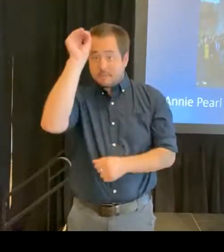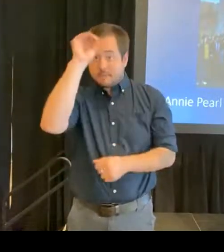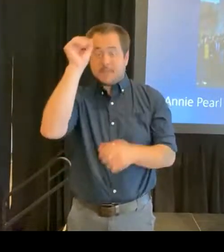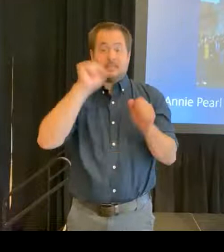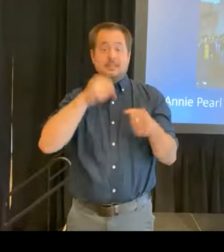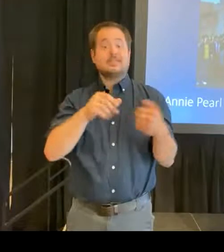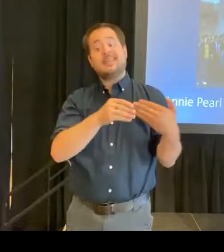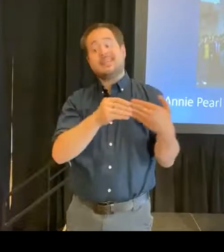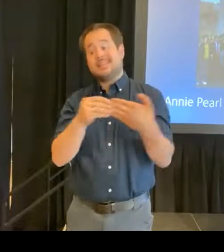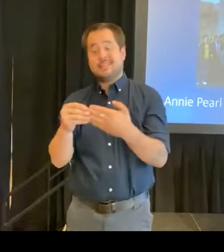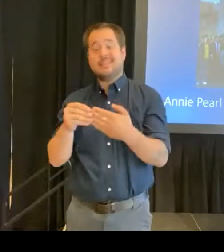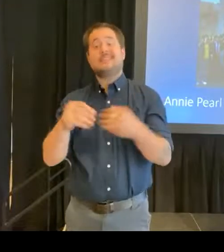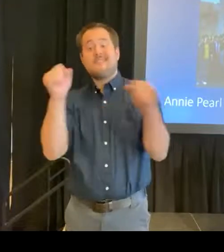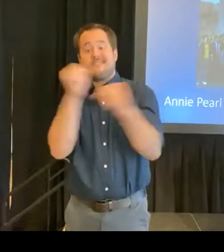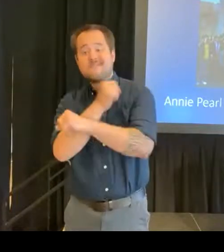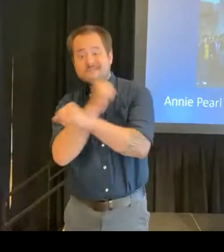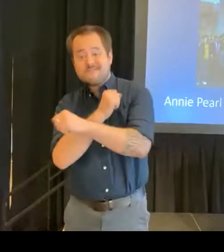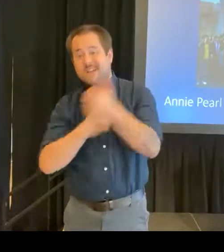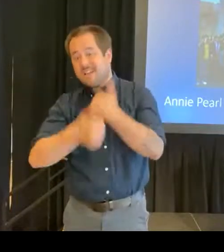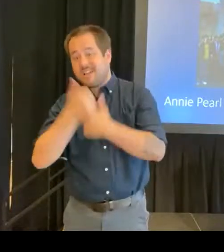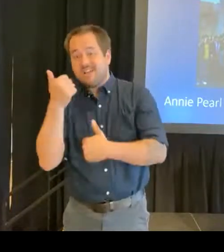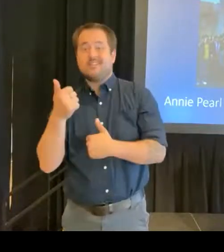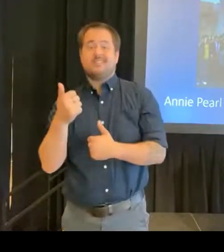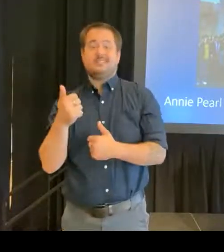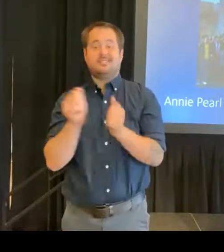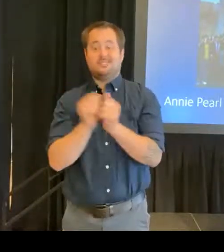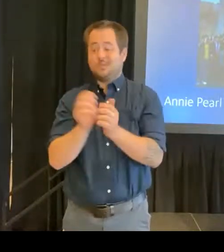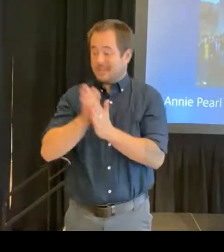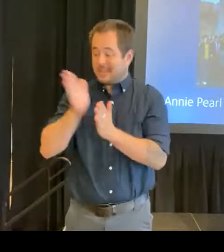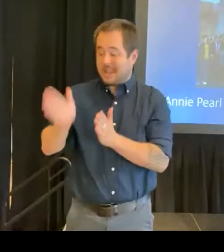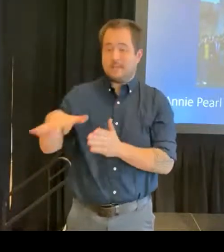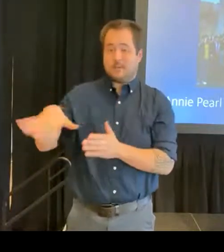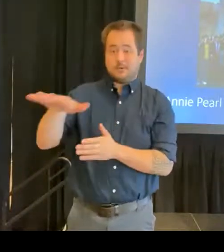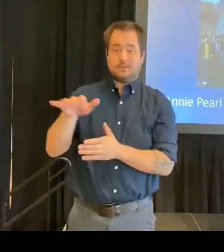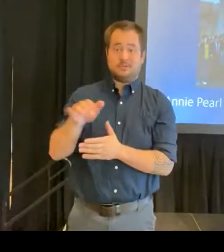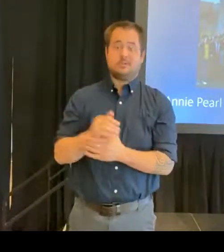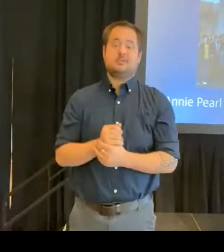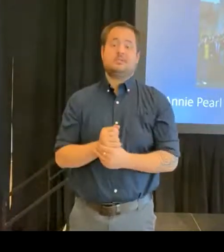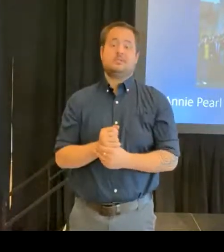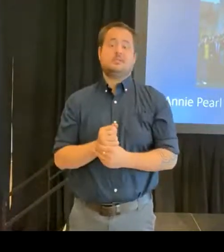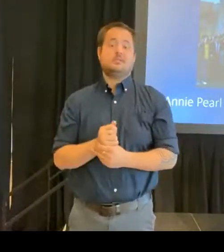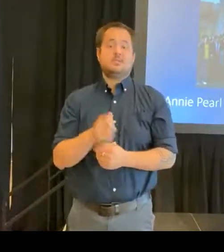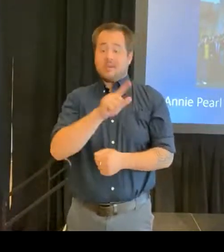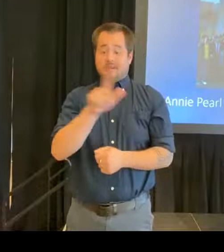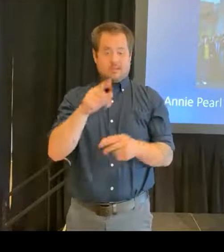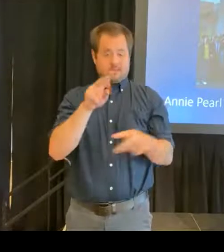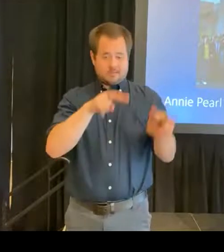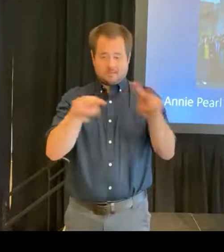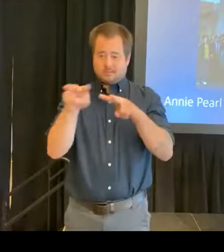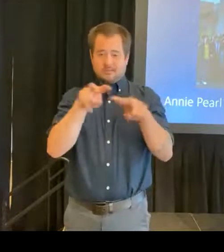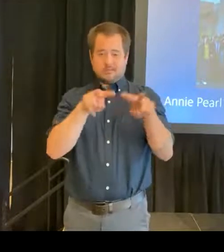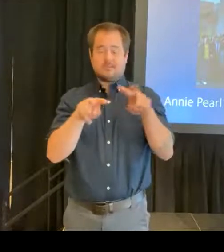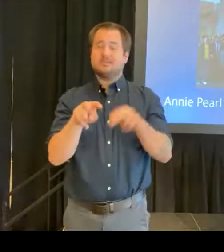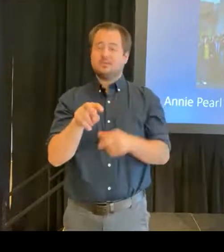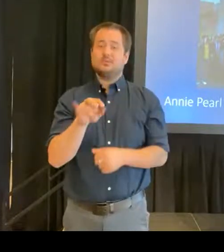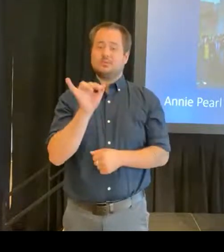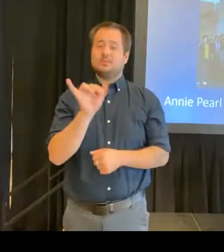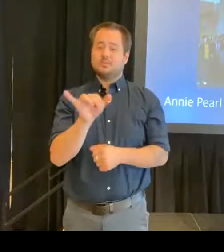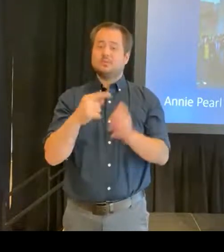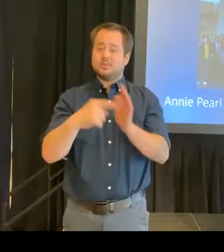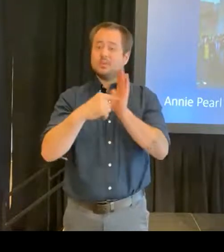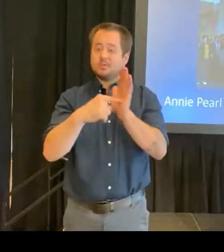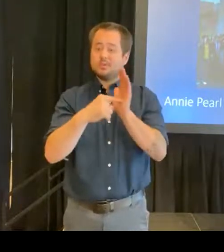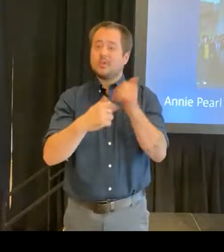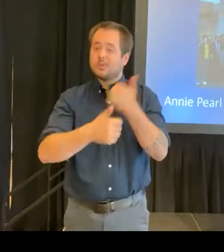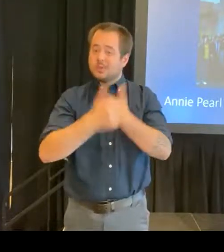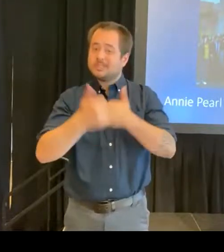sometimes lead to violent clashes among neighbors. All of that stuff to me spells the danger about what it